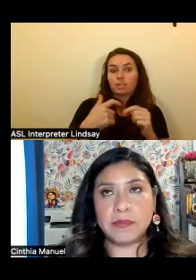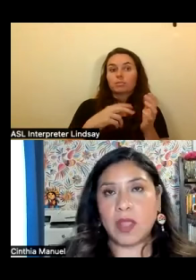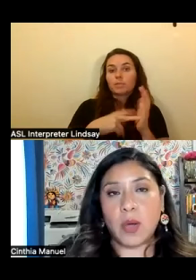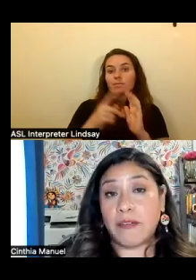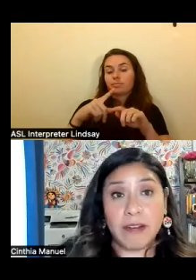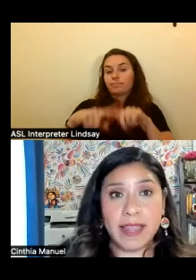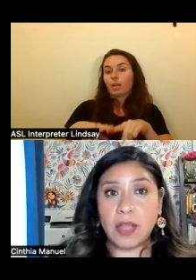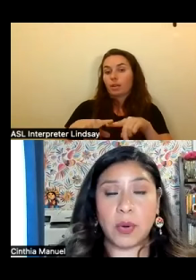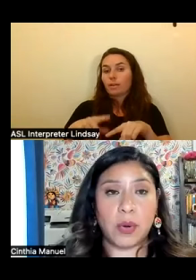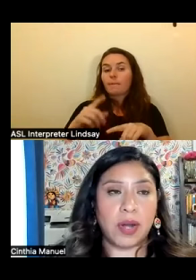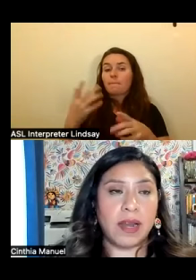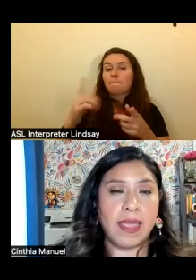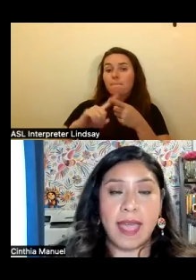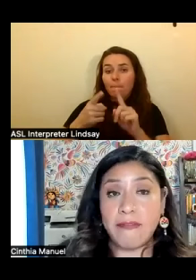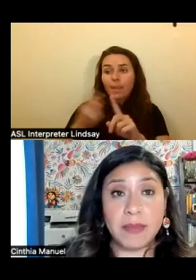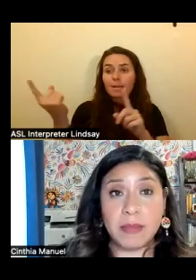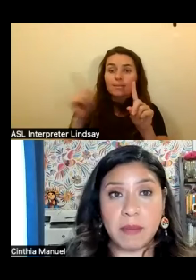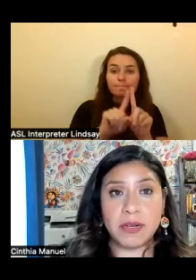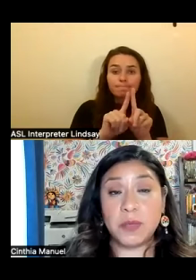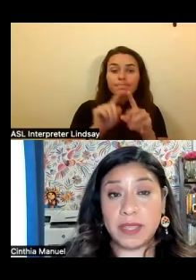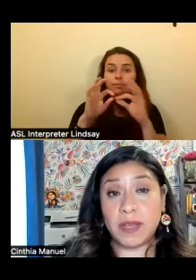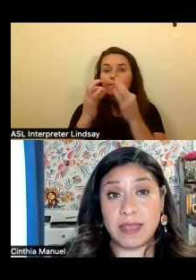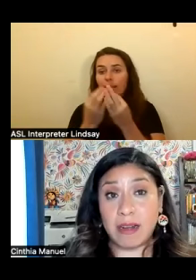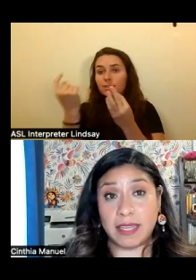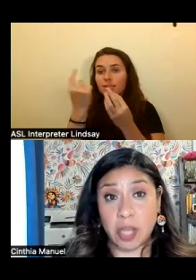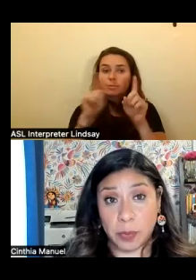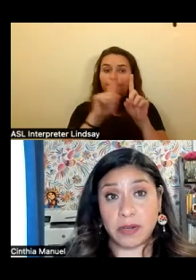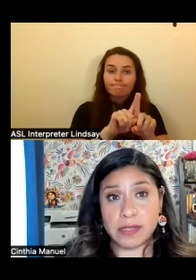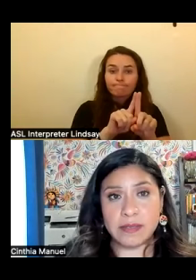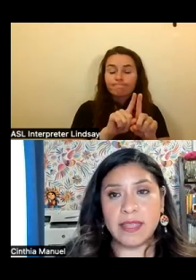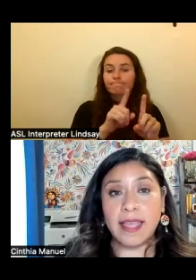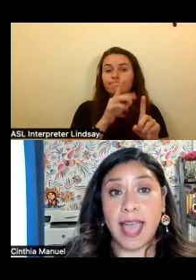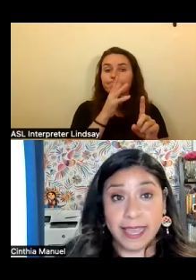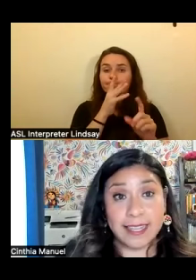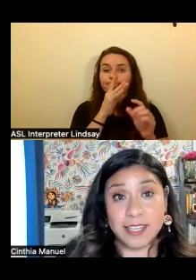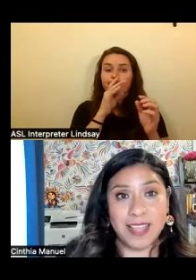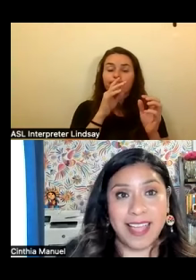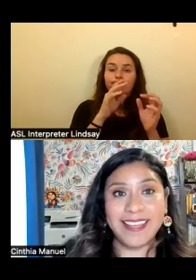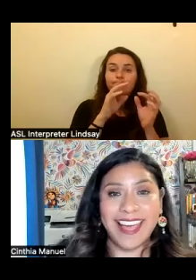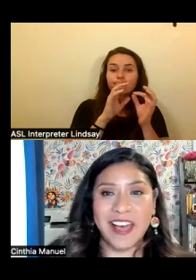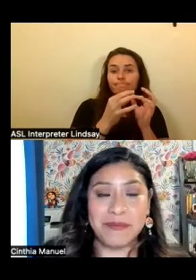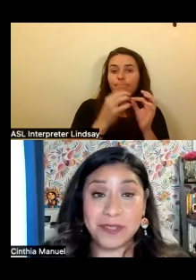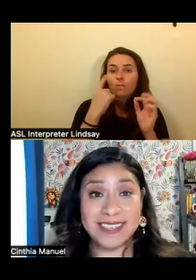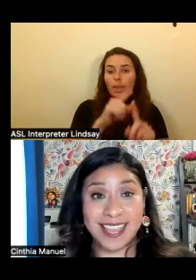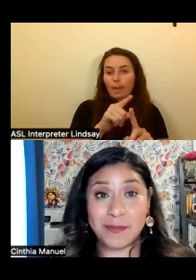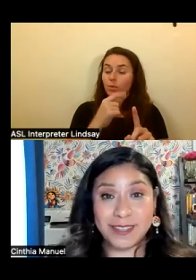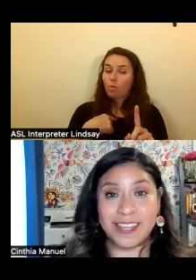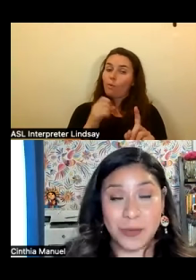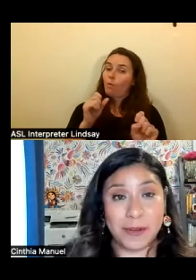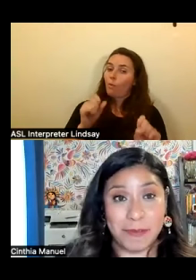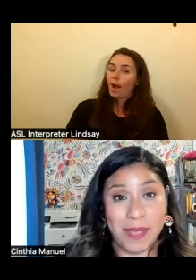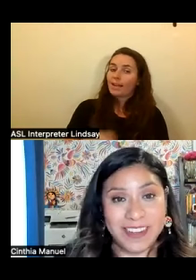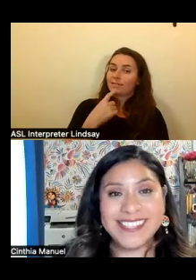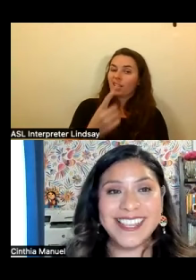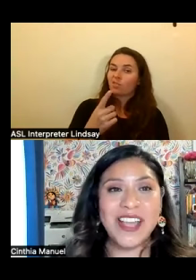on a friend or a family member to be the ones that are the interpreters. I can attest to that. To this day, I'm still an